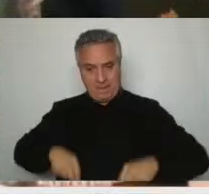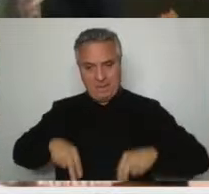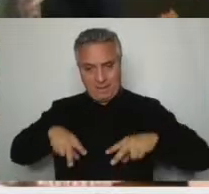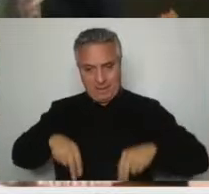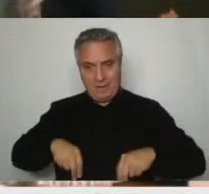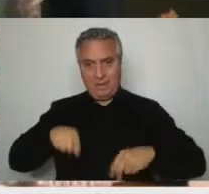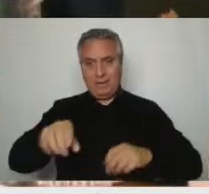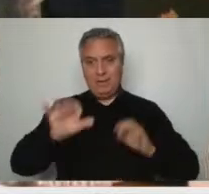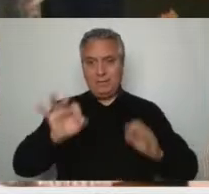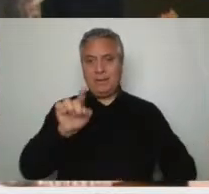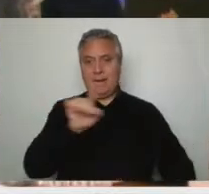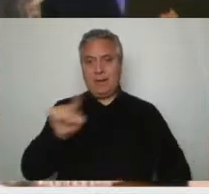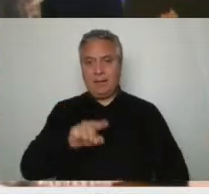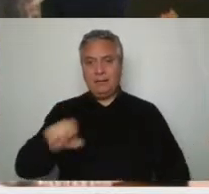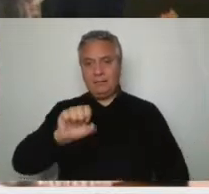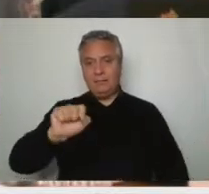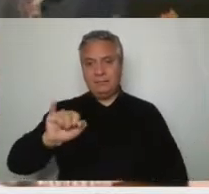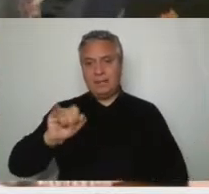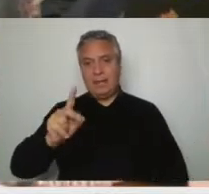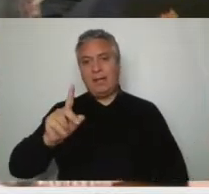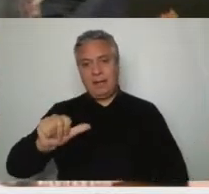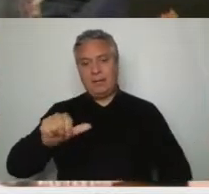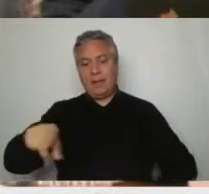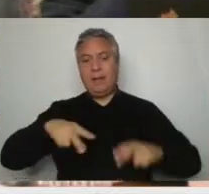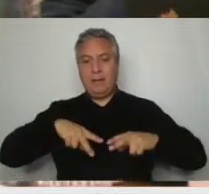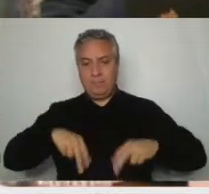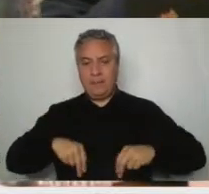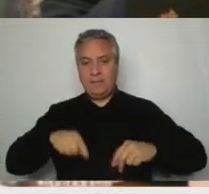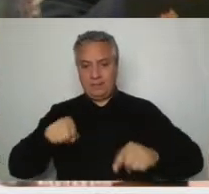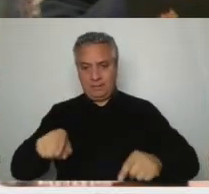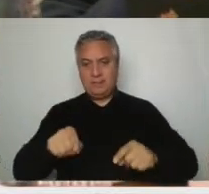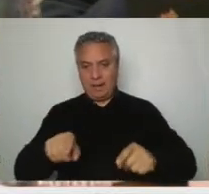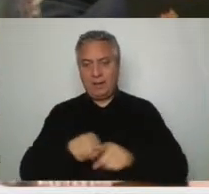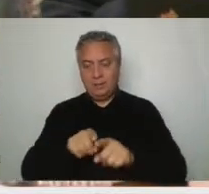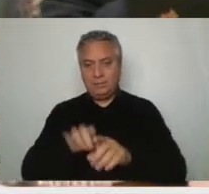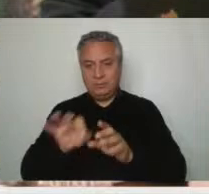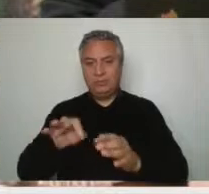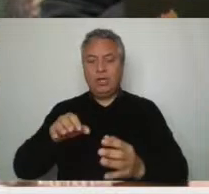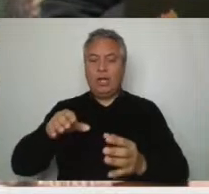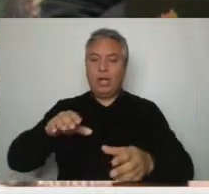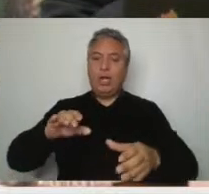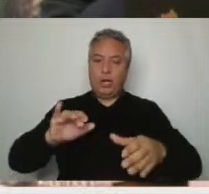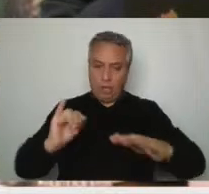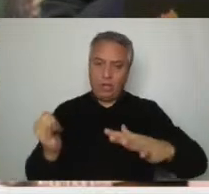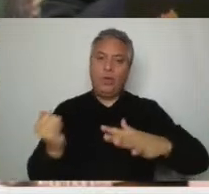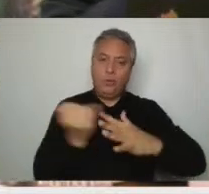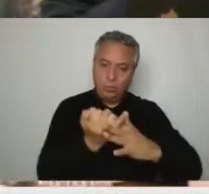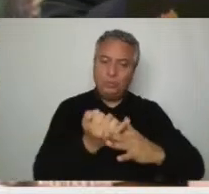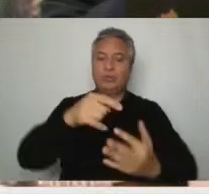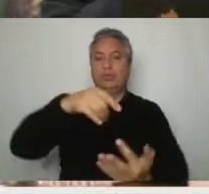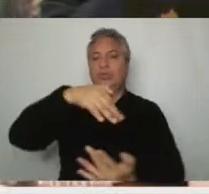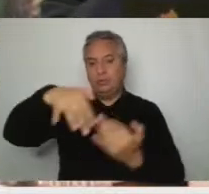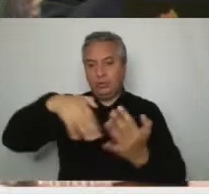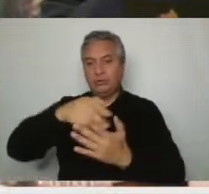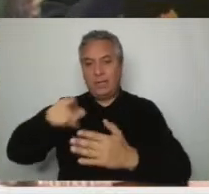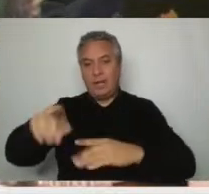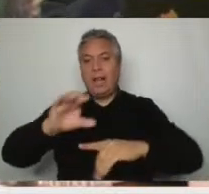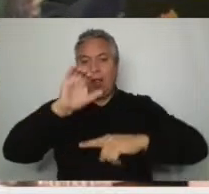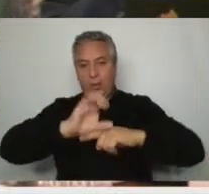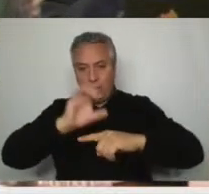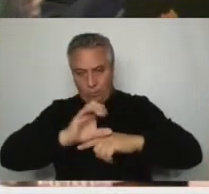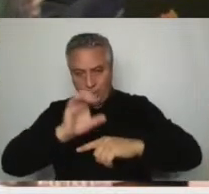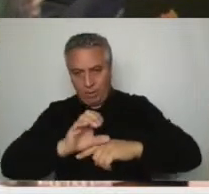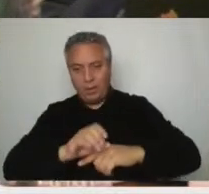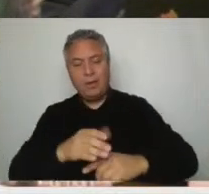to invite distinguished Madam Minister Saida Rovira, the Minister of Economic and Social Inclusion from Ecuador. Thank you,